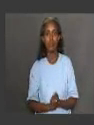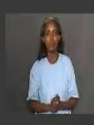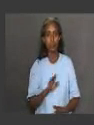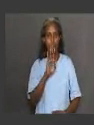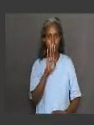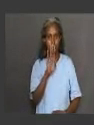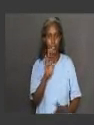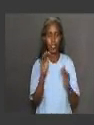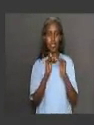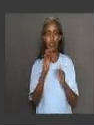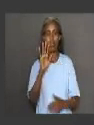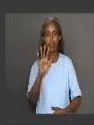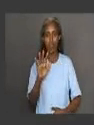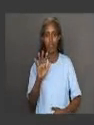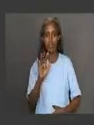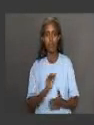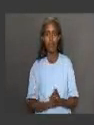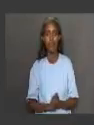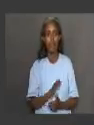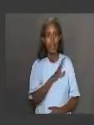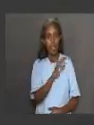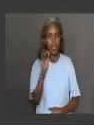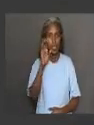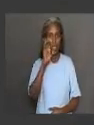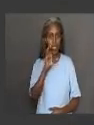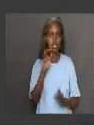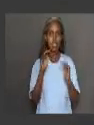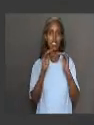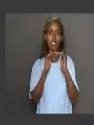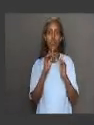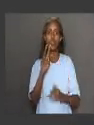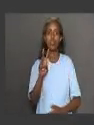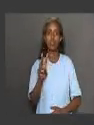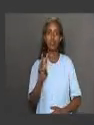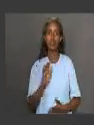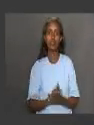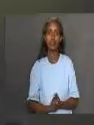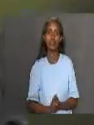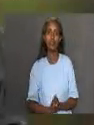B equals 5, and C equals 2.